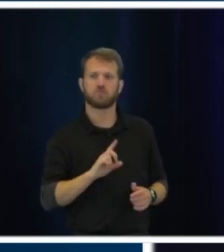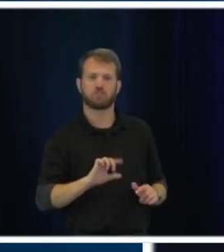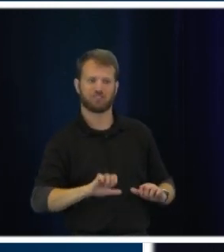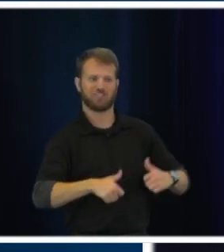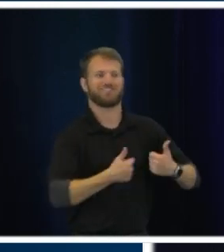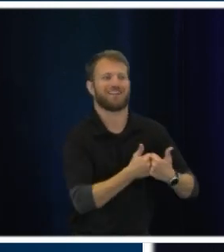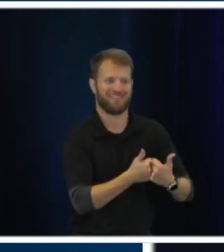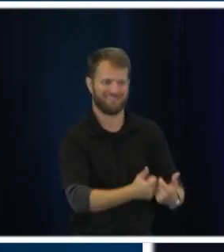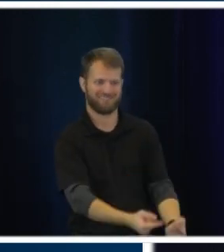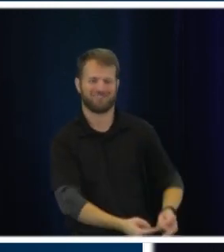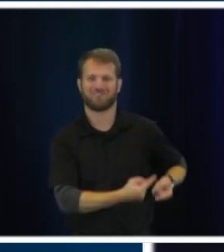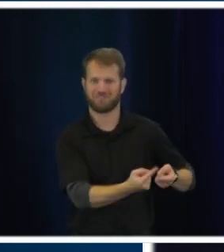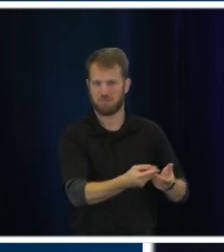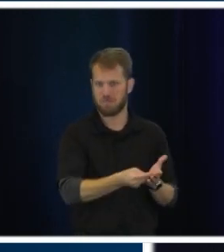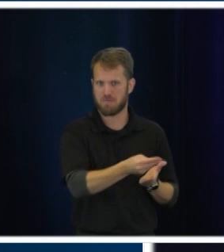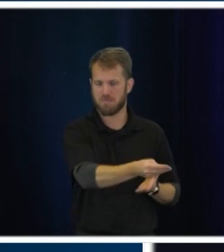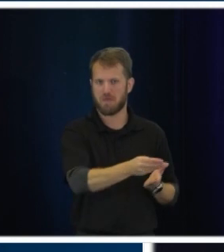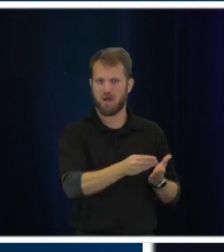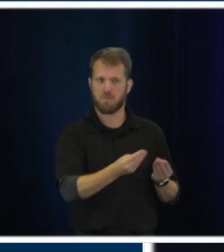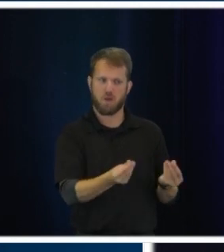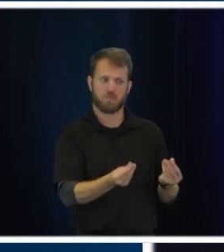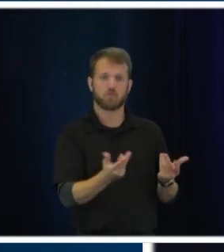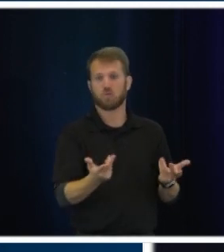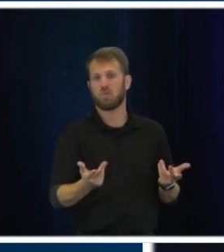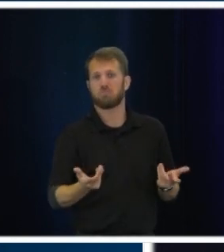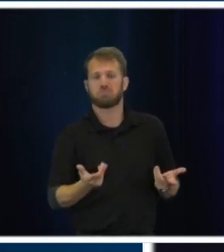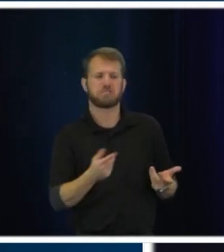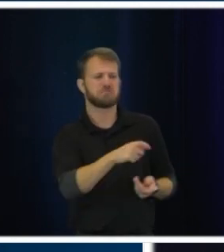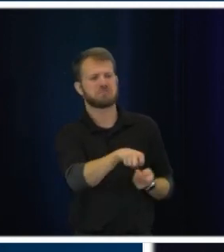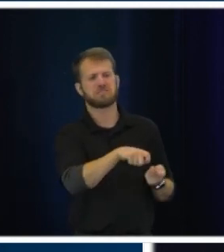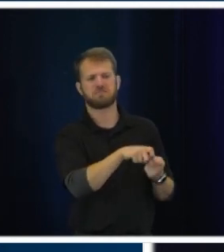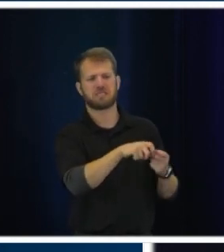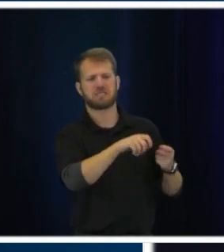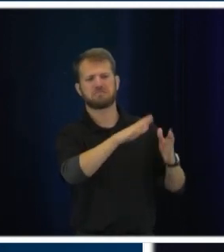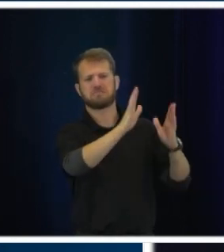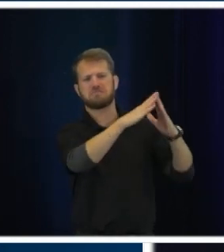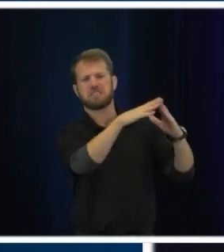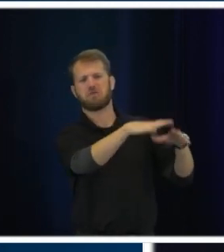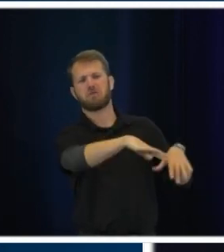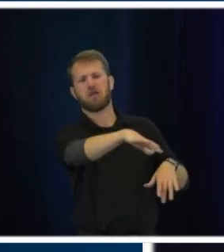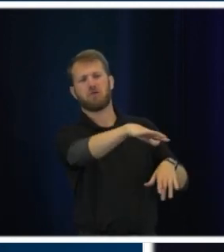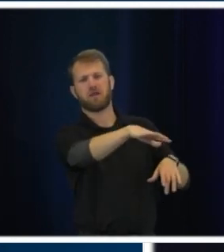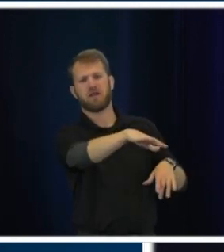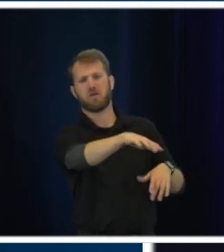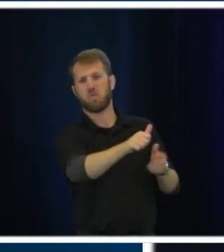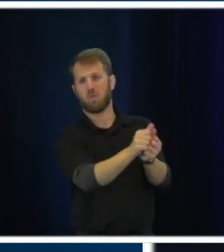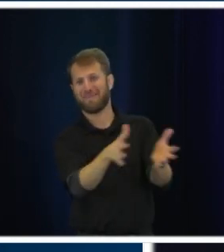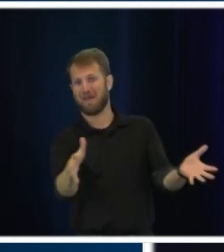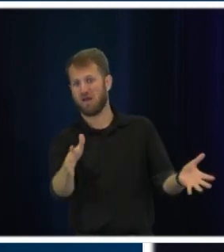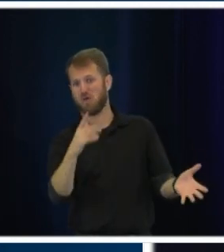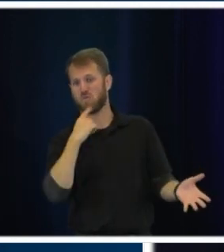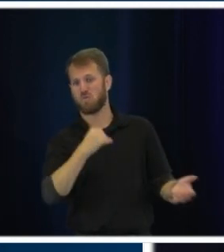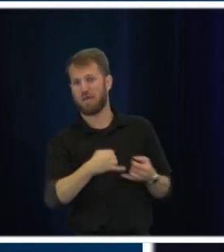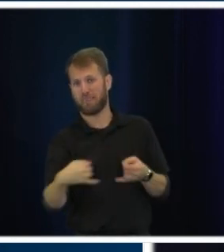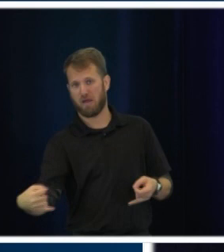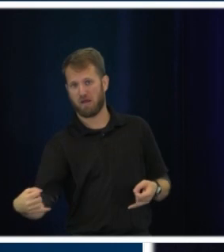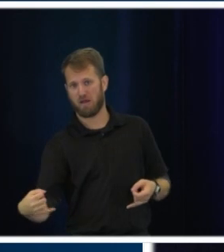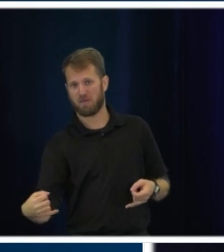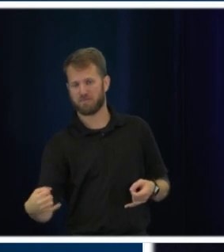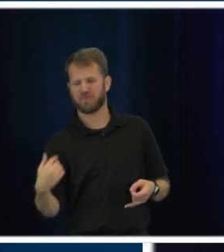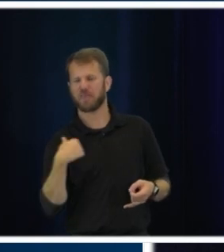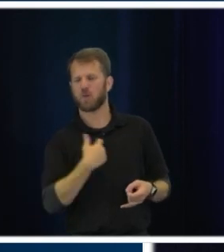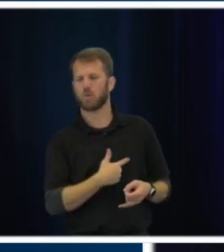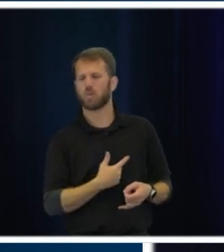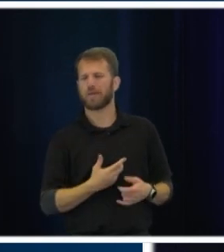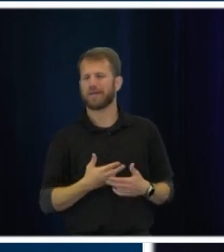so if you lived and wanted to buy a property in a certain part of town that was not redlined, you could get what we know